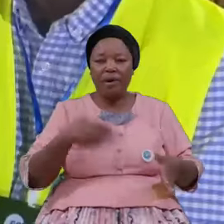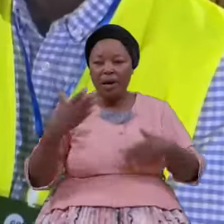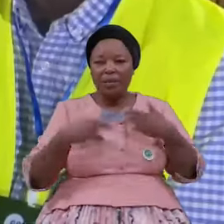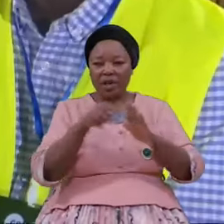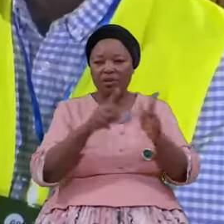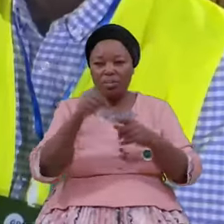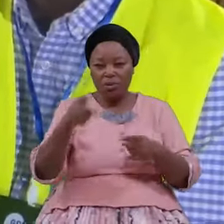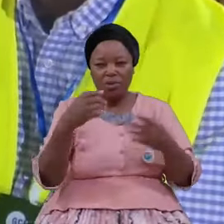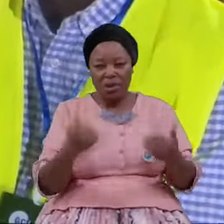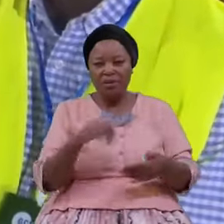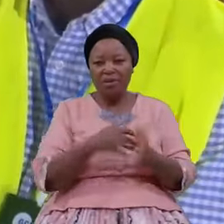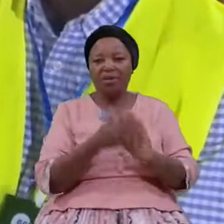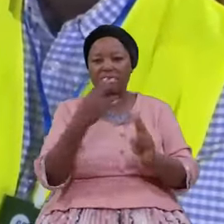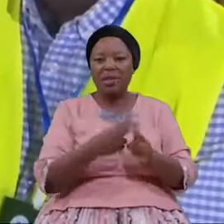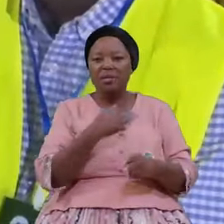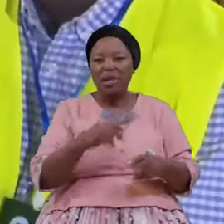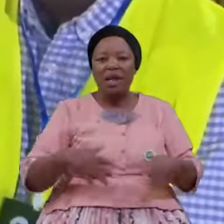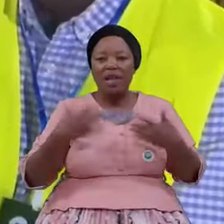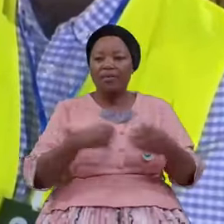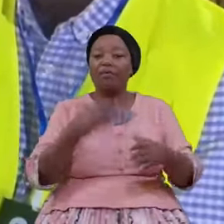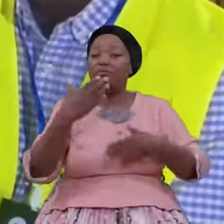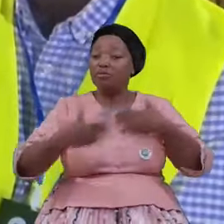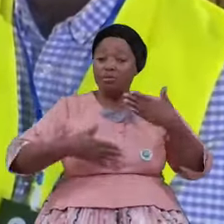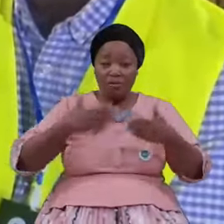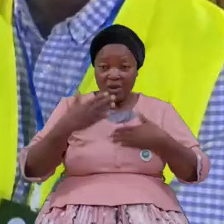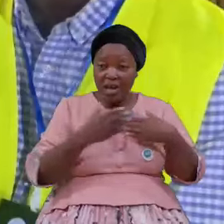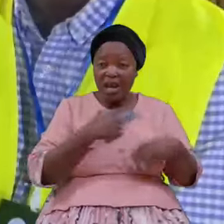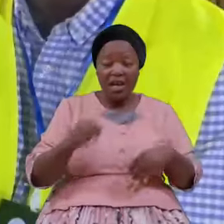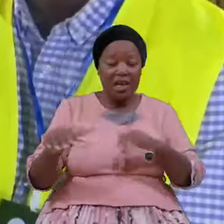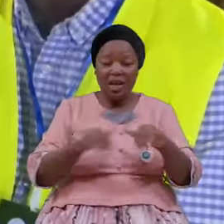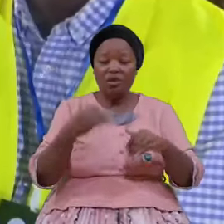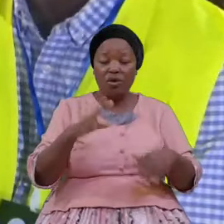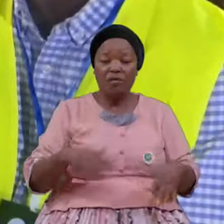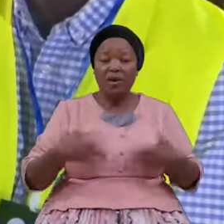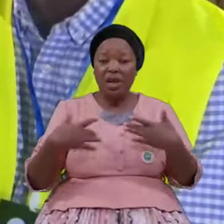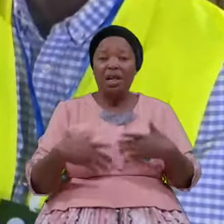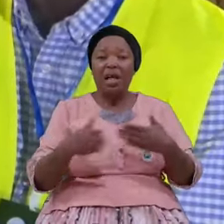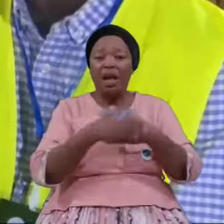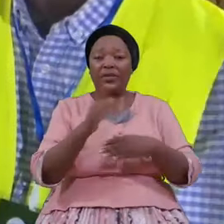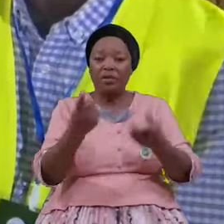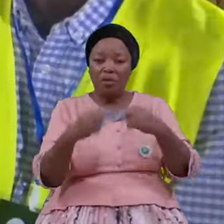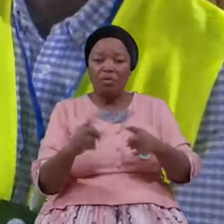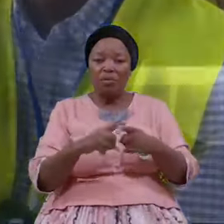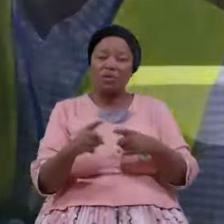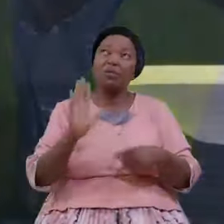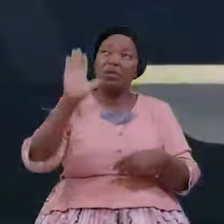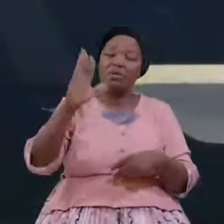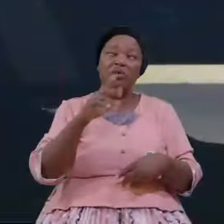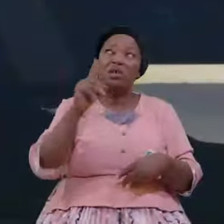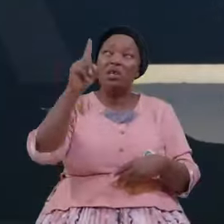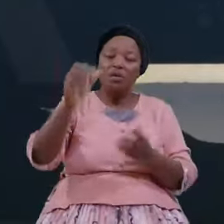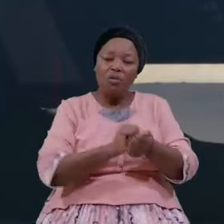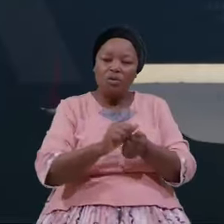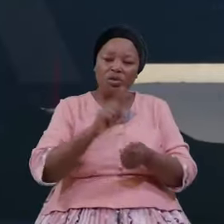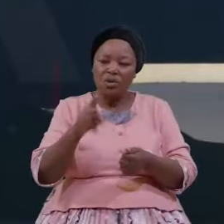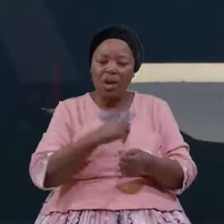of joy. And the actions of your life after you come to him, and he washes you, and he cleanses